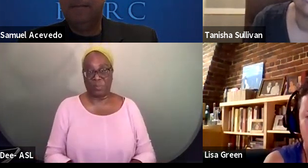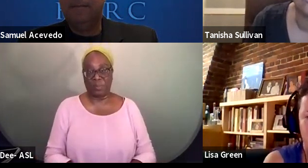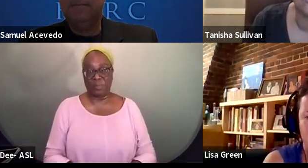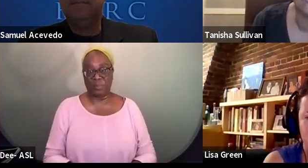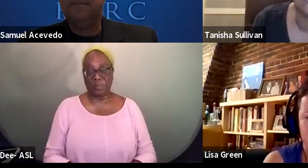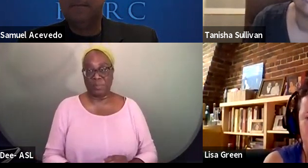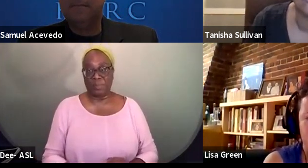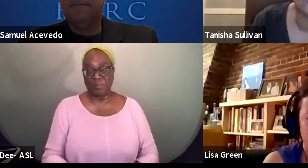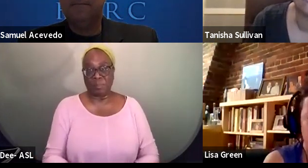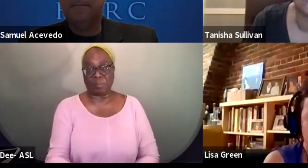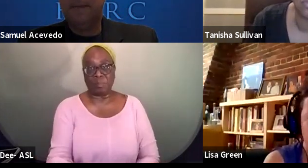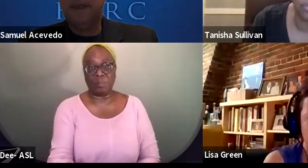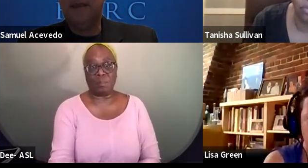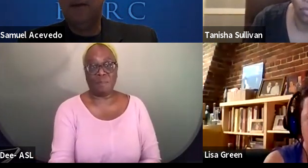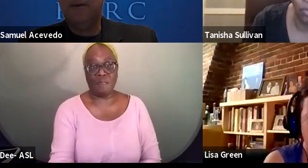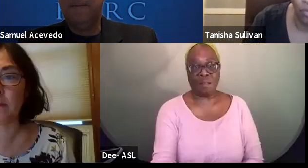much.